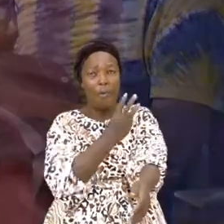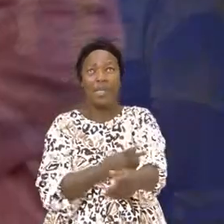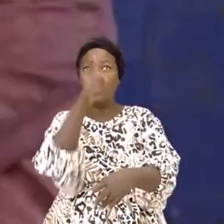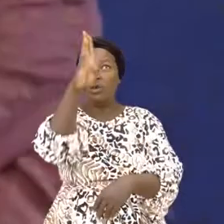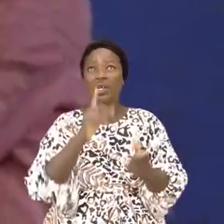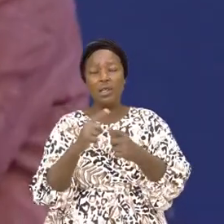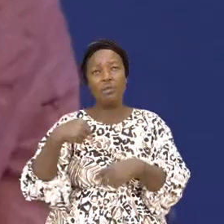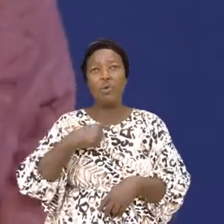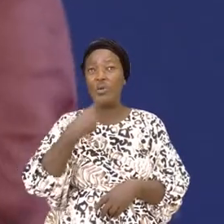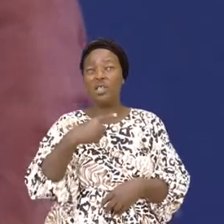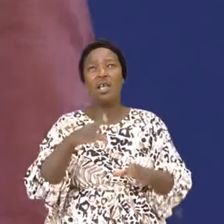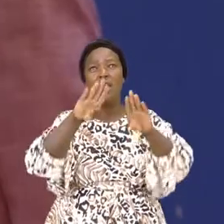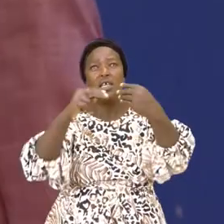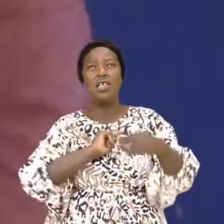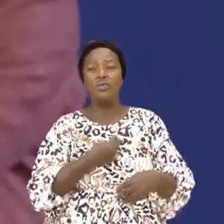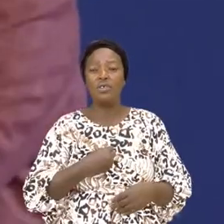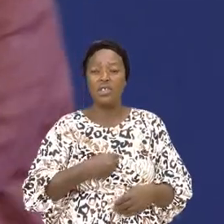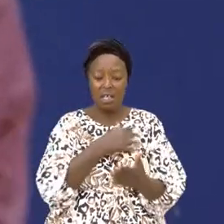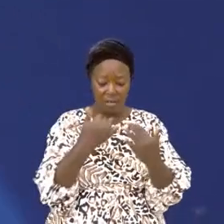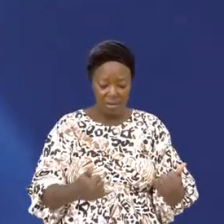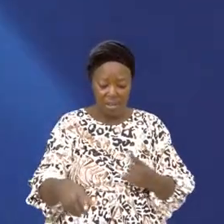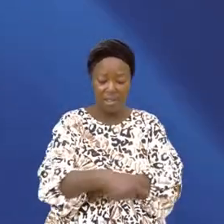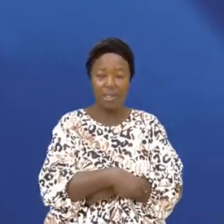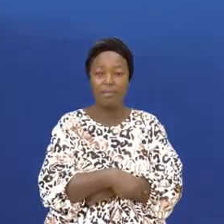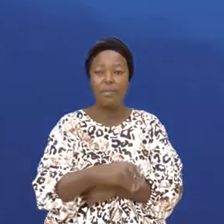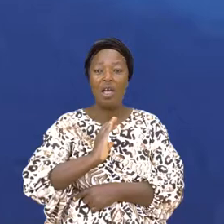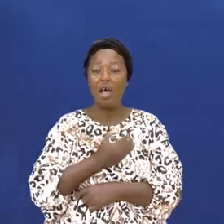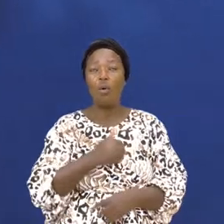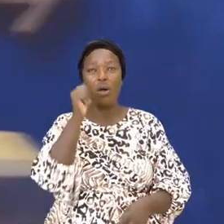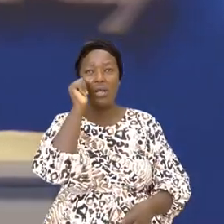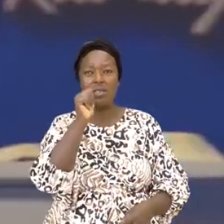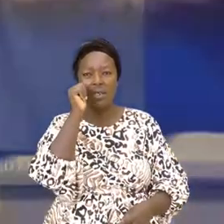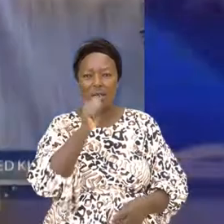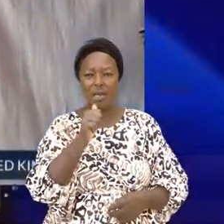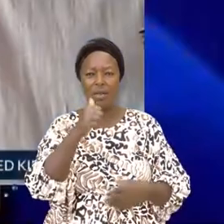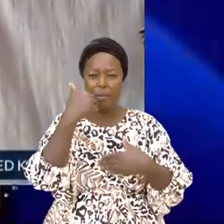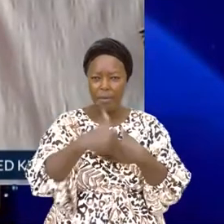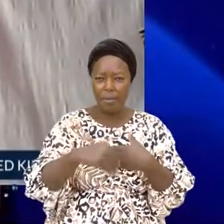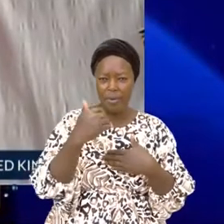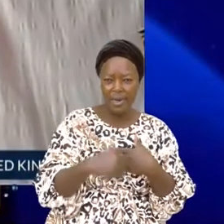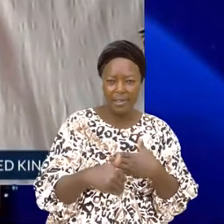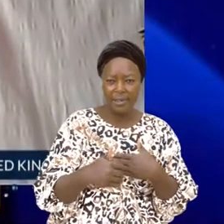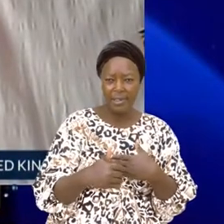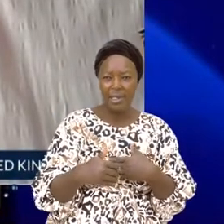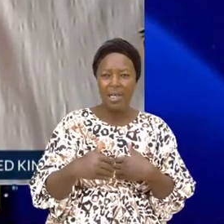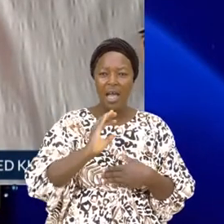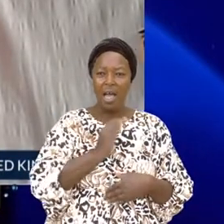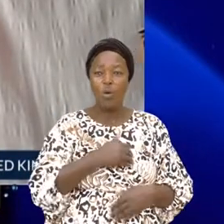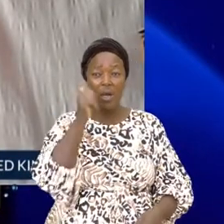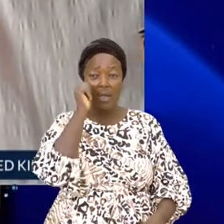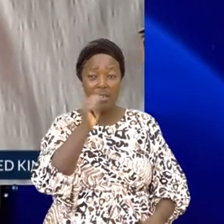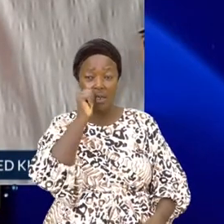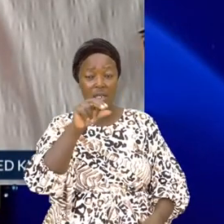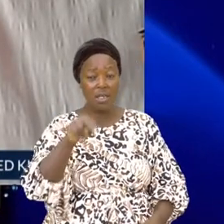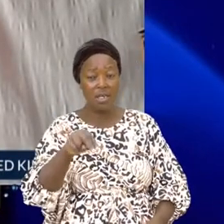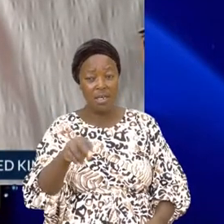say, give us this day our daily bread, our daily